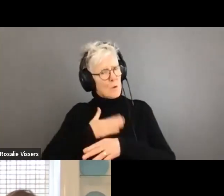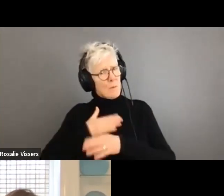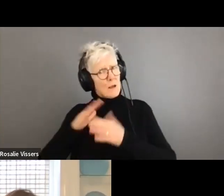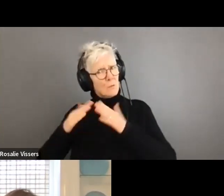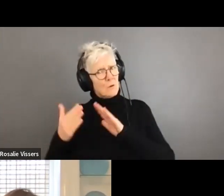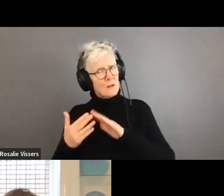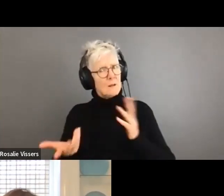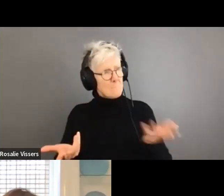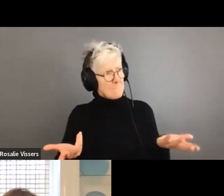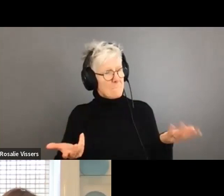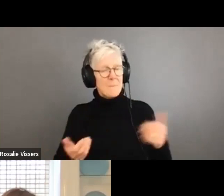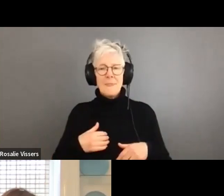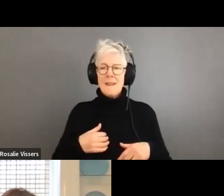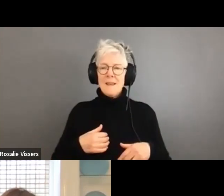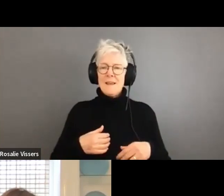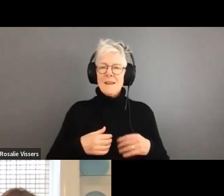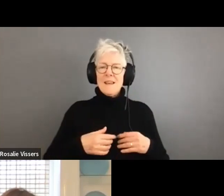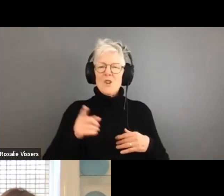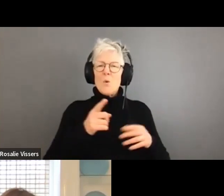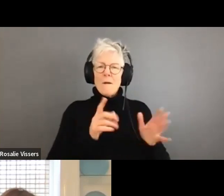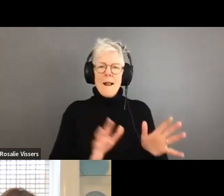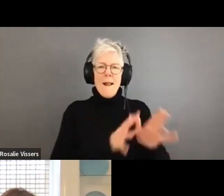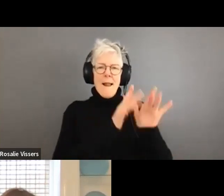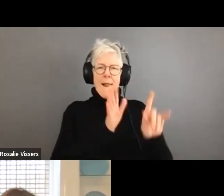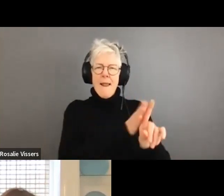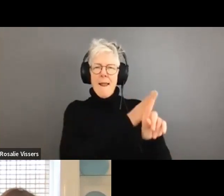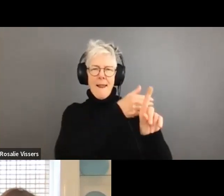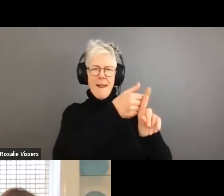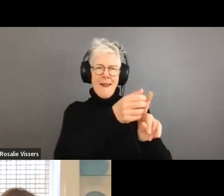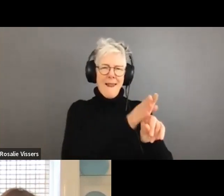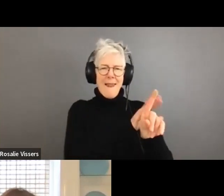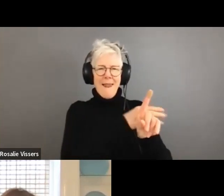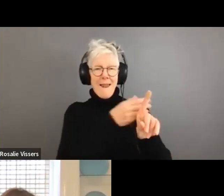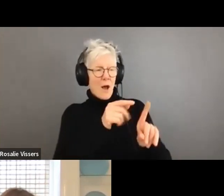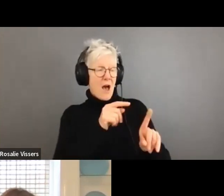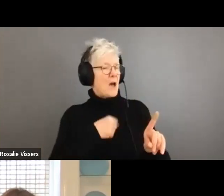you want to big them out, saying, hey, I see you as a leader in your area, in your industry,